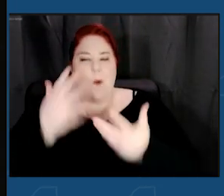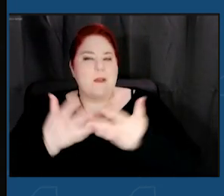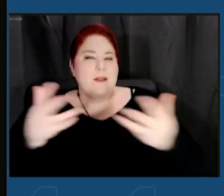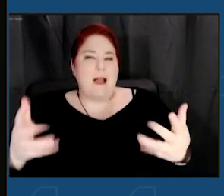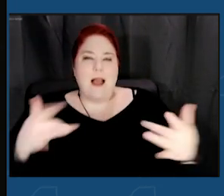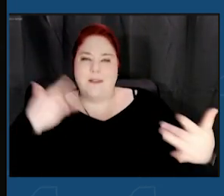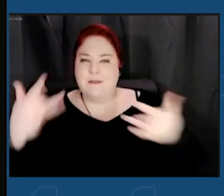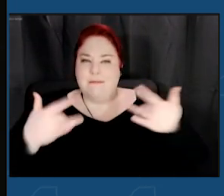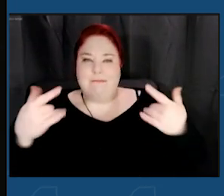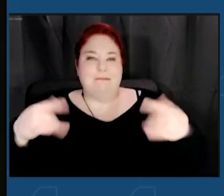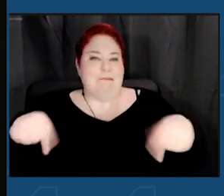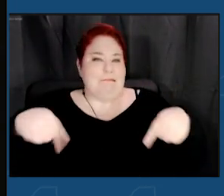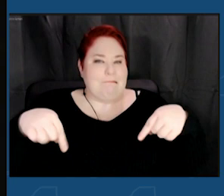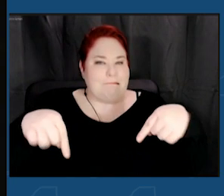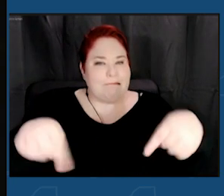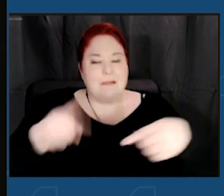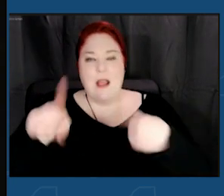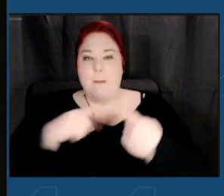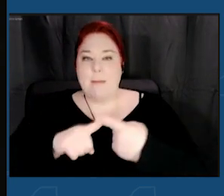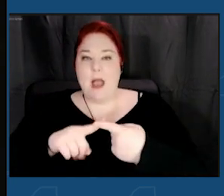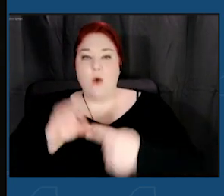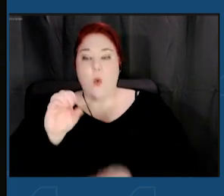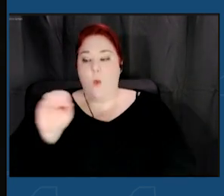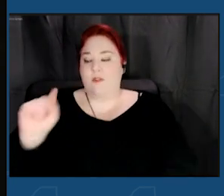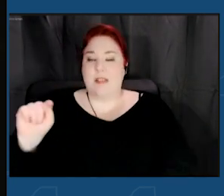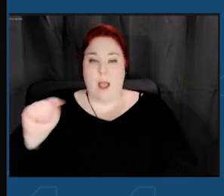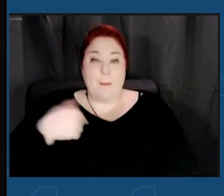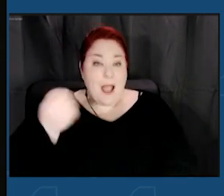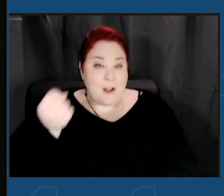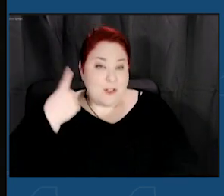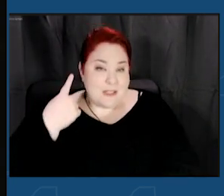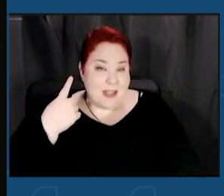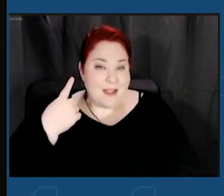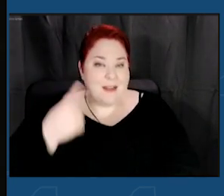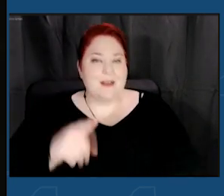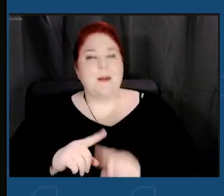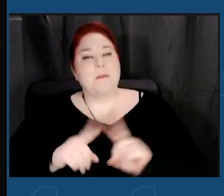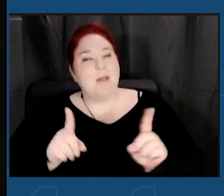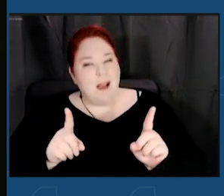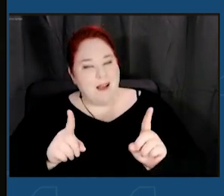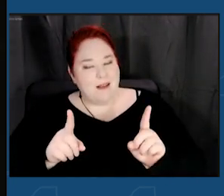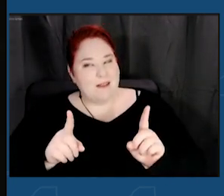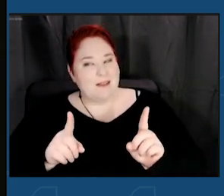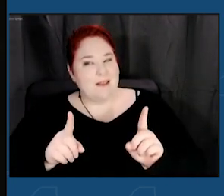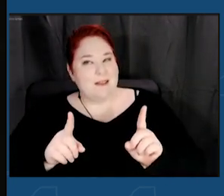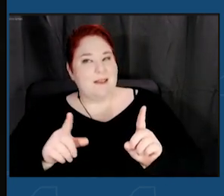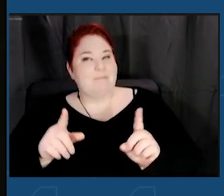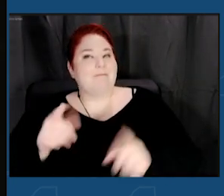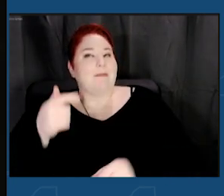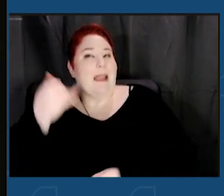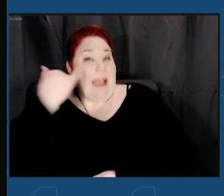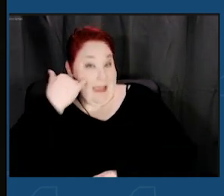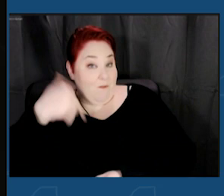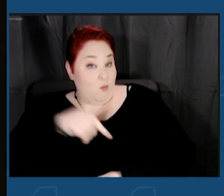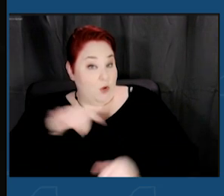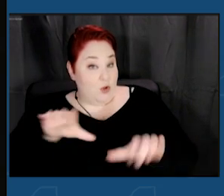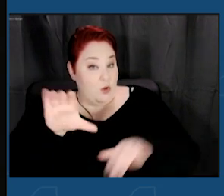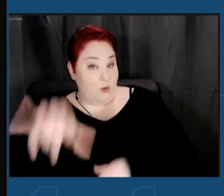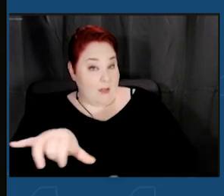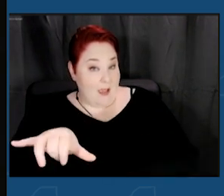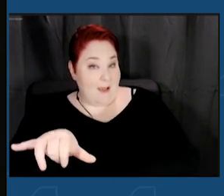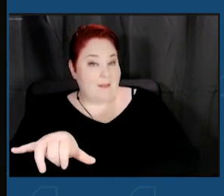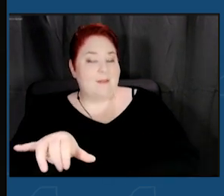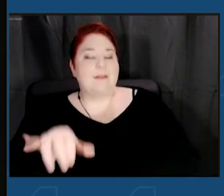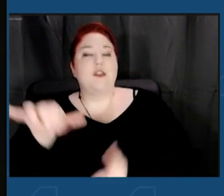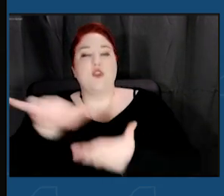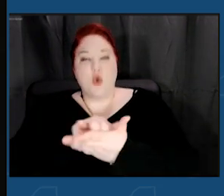overtime wage. I get that. To my core, I get that. But I said, if we're going to do this, the state of New York is going to pick up